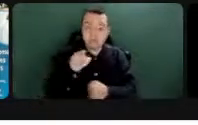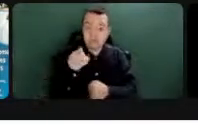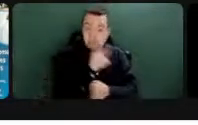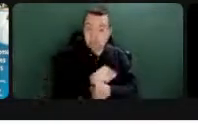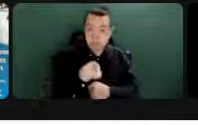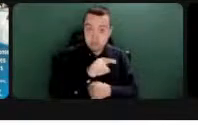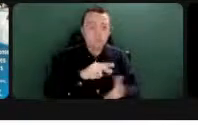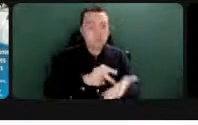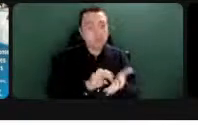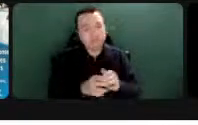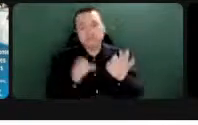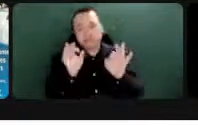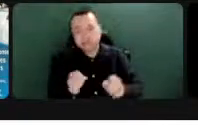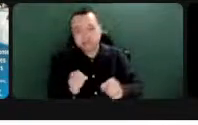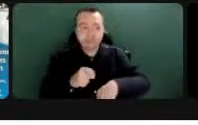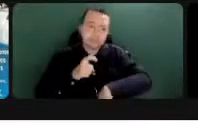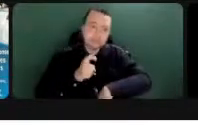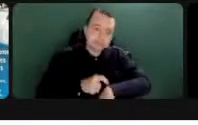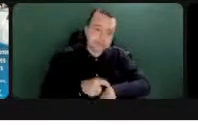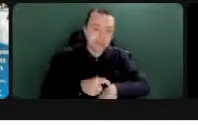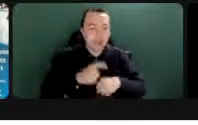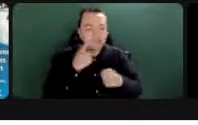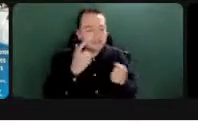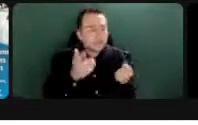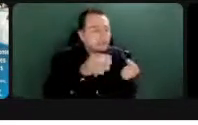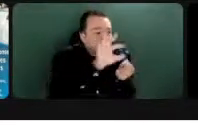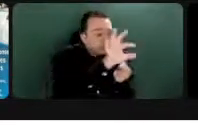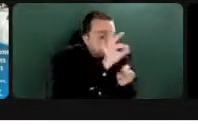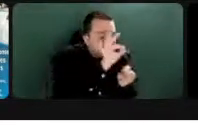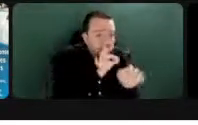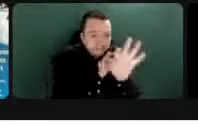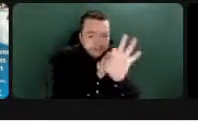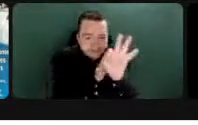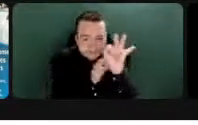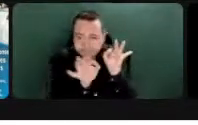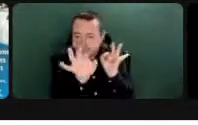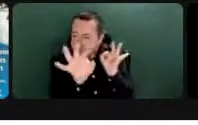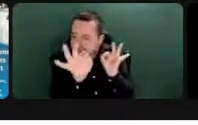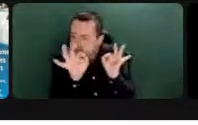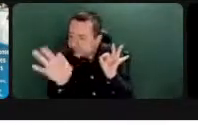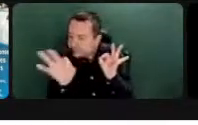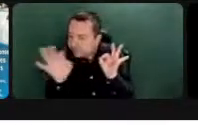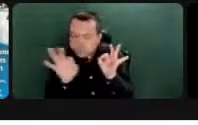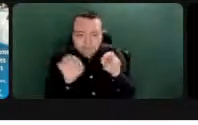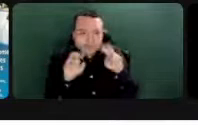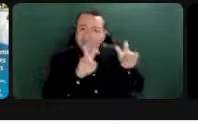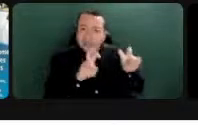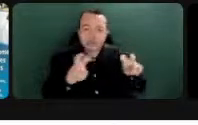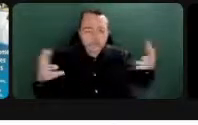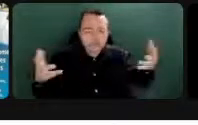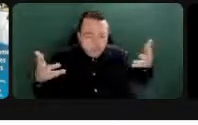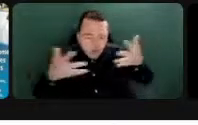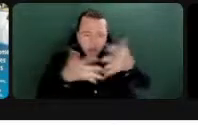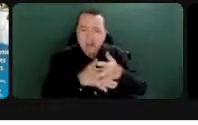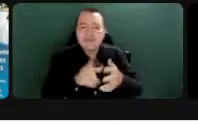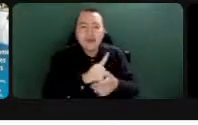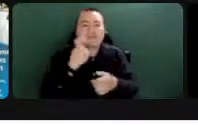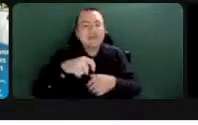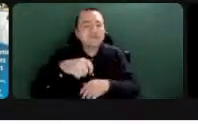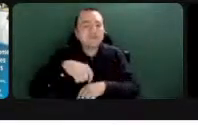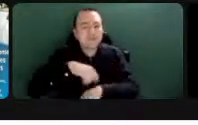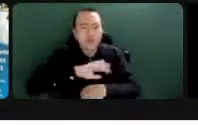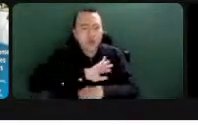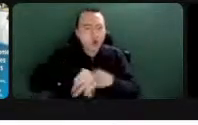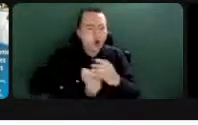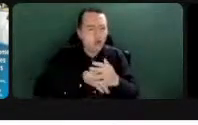independent pieces of research. It needs to be brought together. And then it needs to be summarized for them, because the review may be thousands, if not